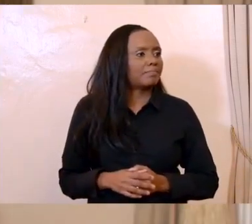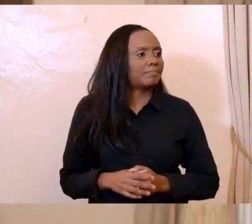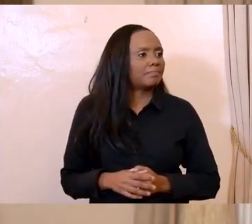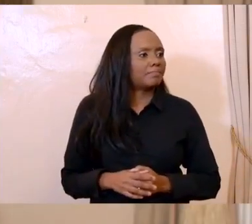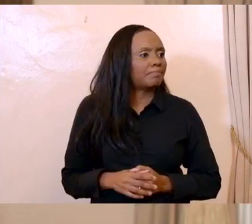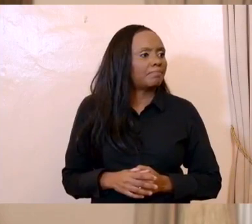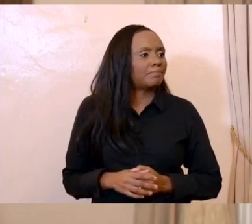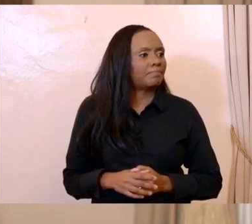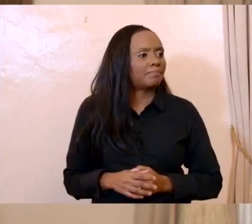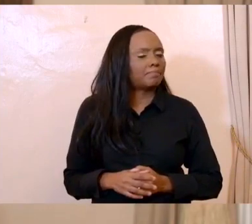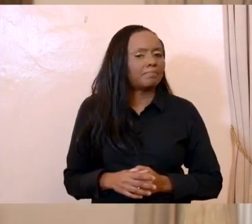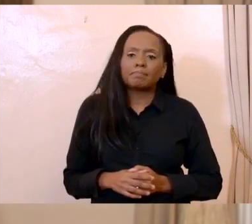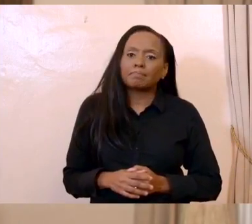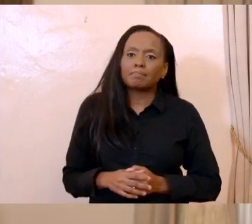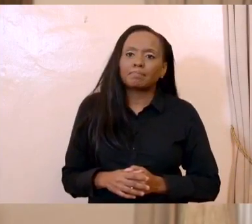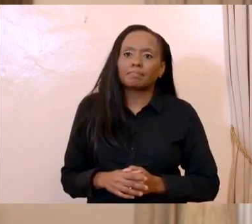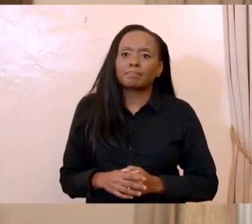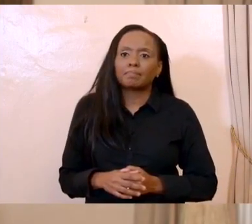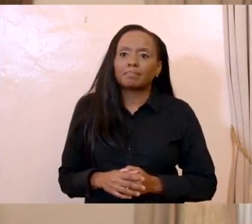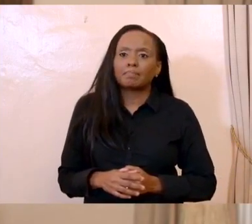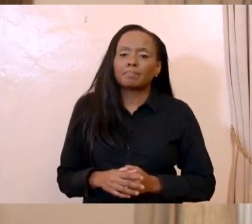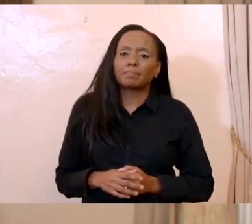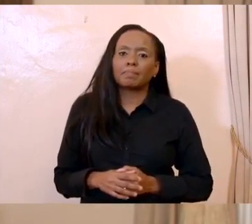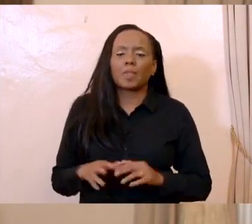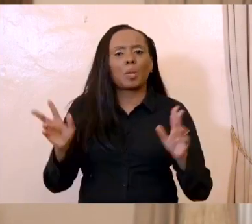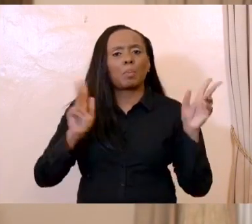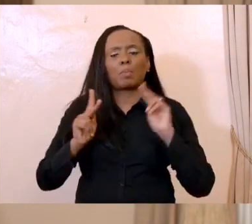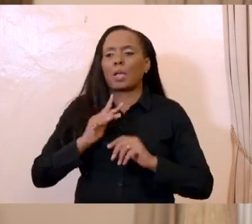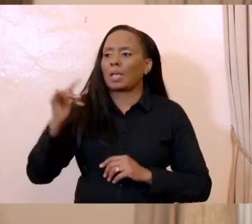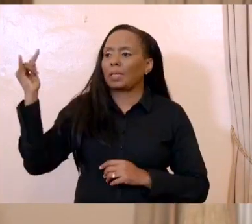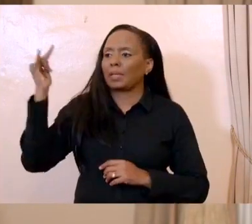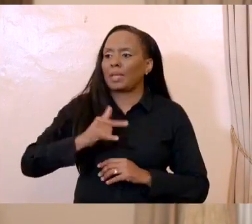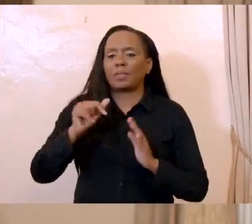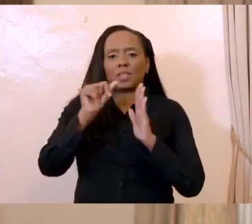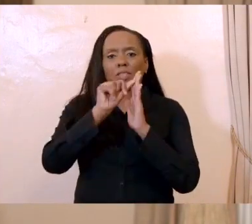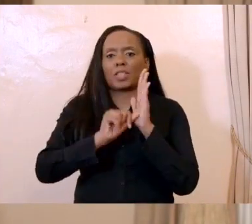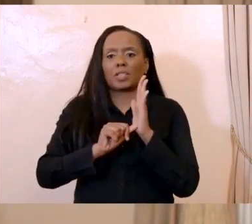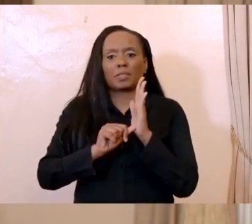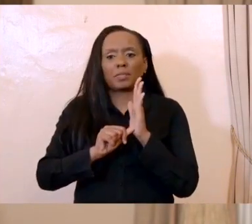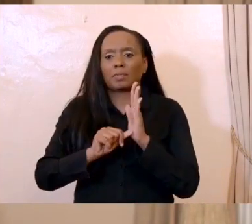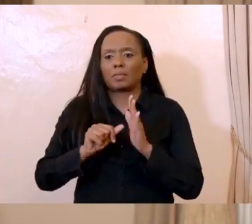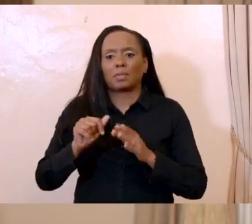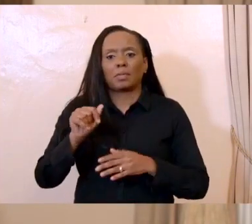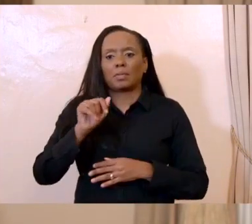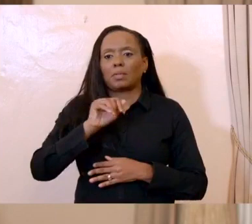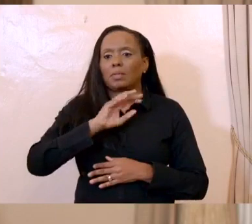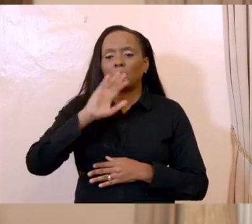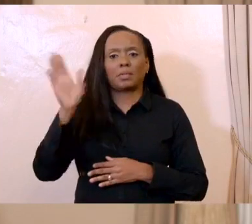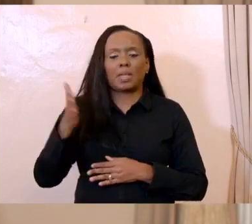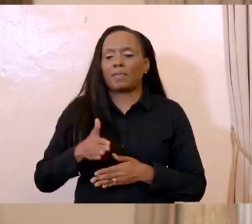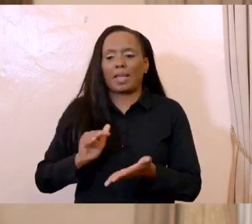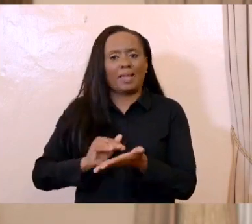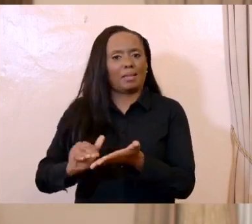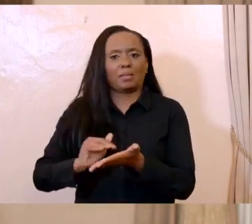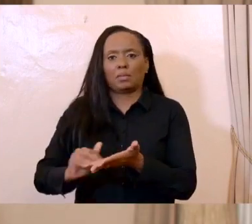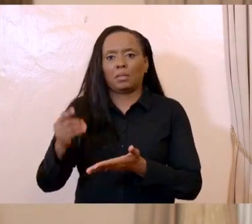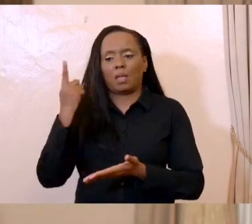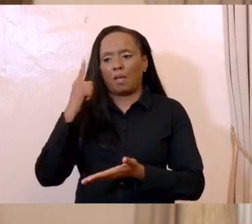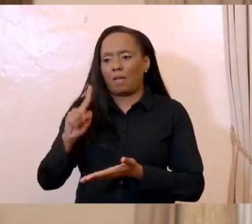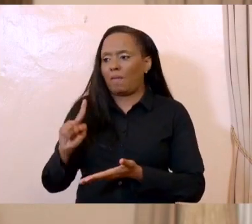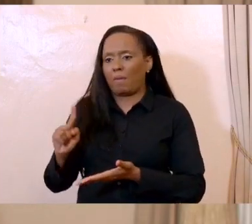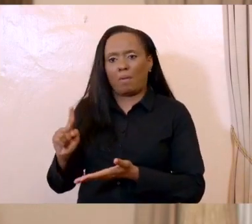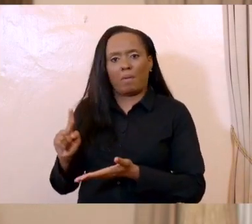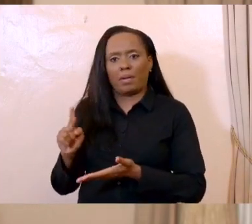So regarding persons who are coming here for surgeries, there was never any exemption given for quarantine. What